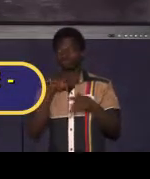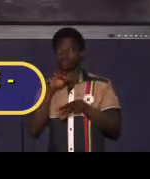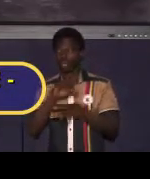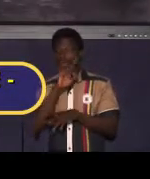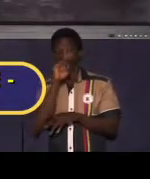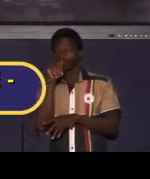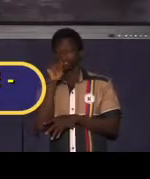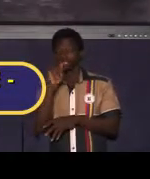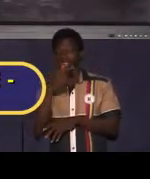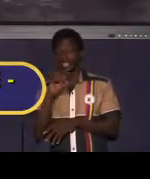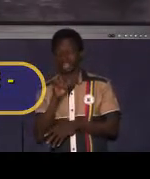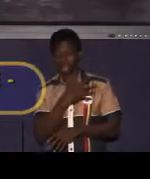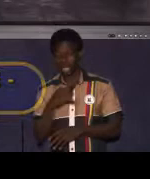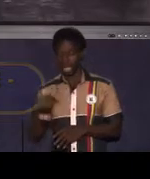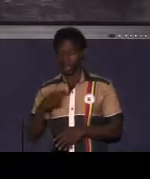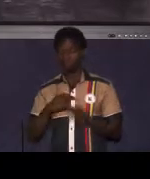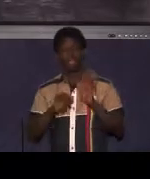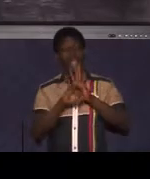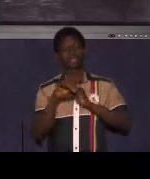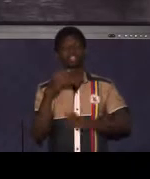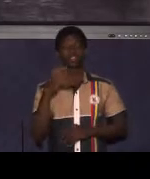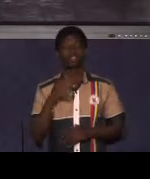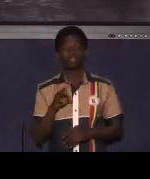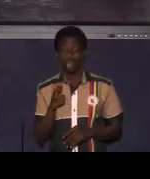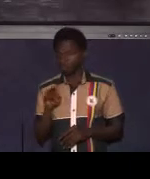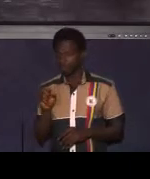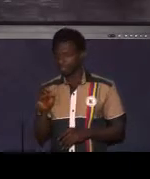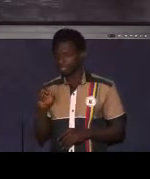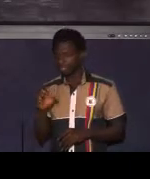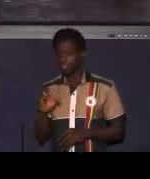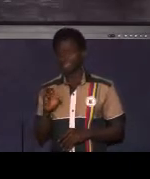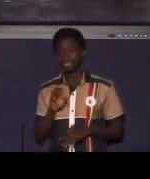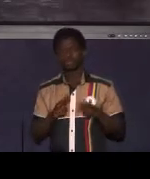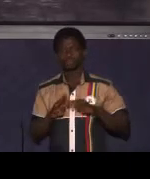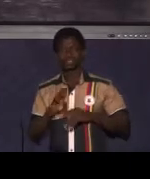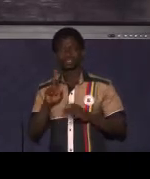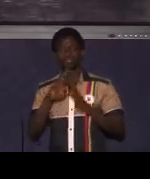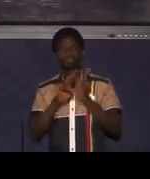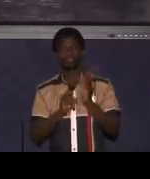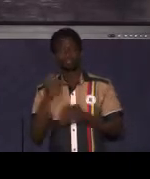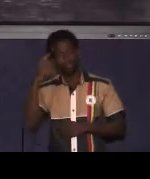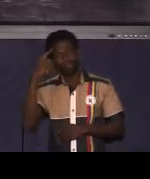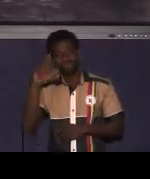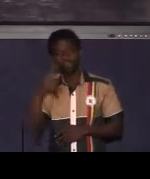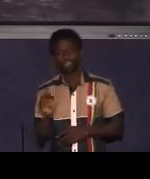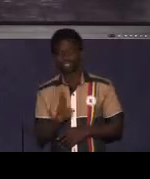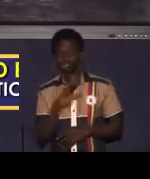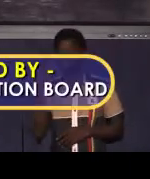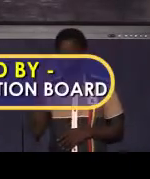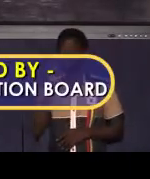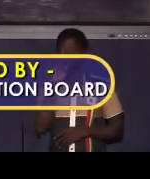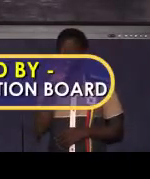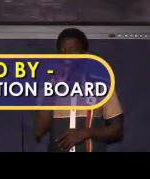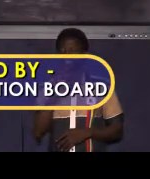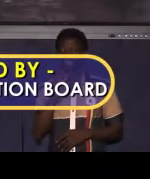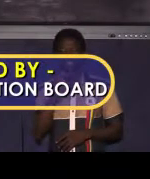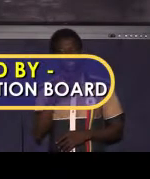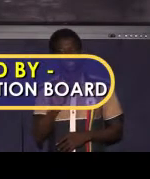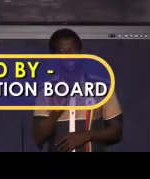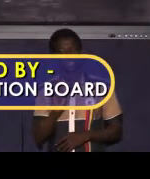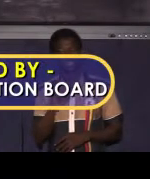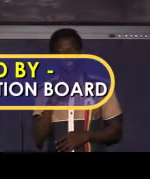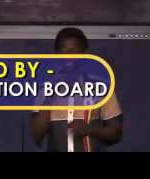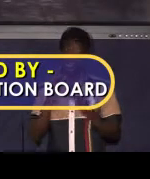at question tags, and we identify basic rules for the use of question